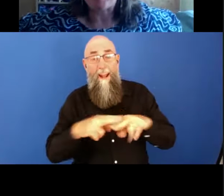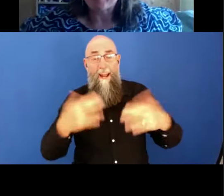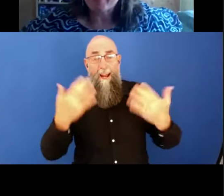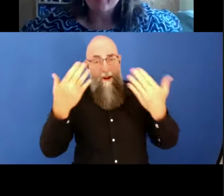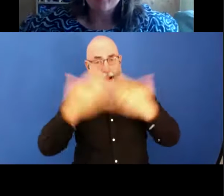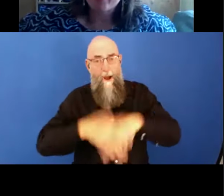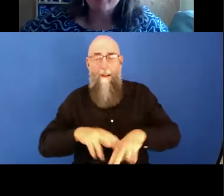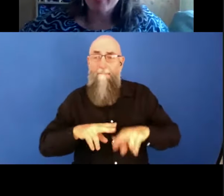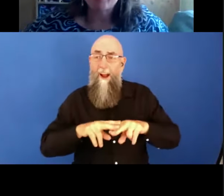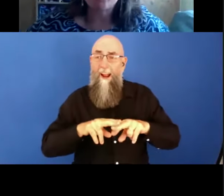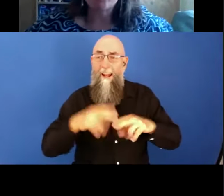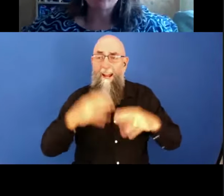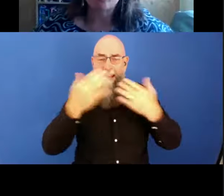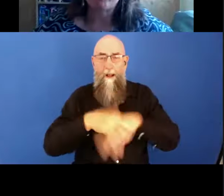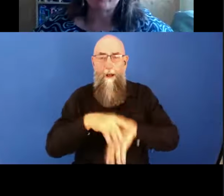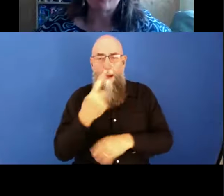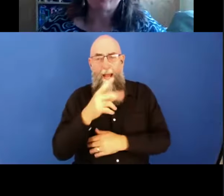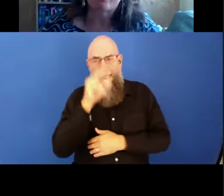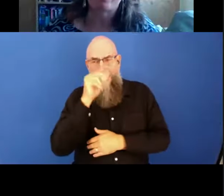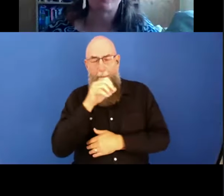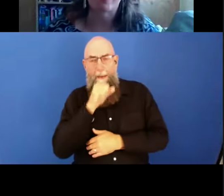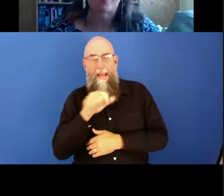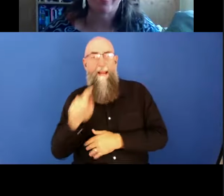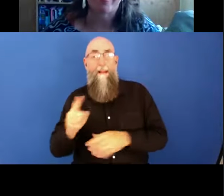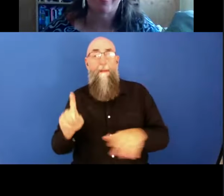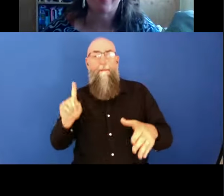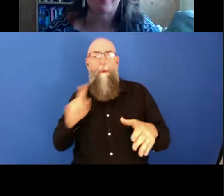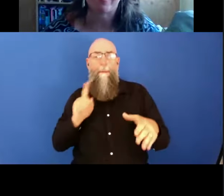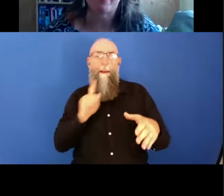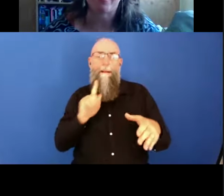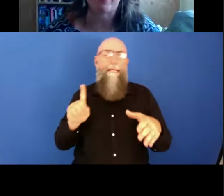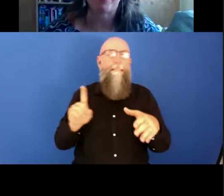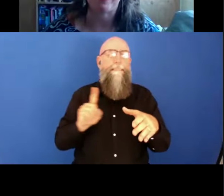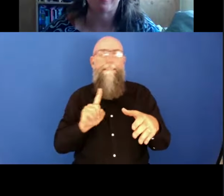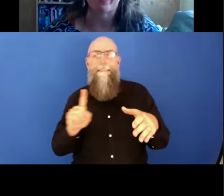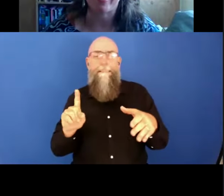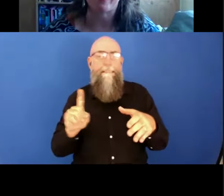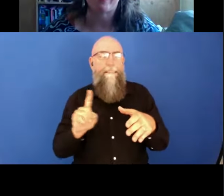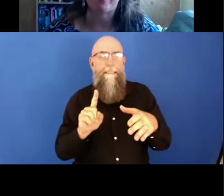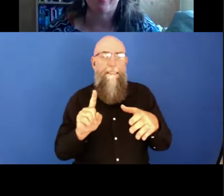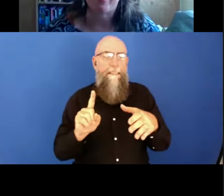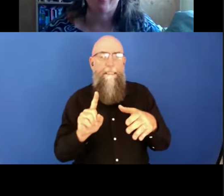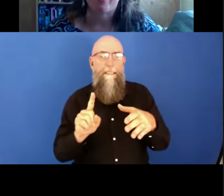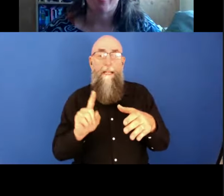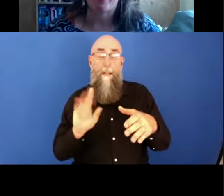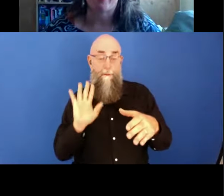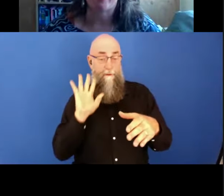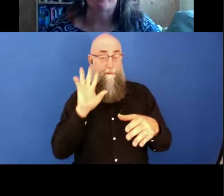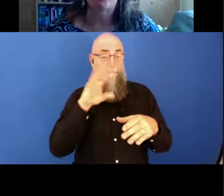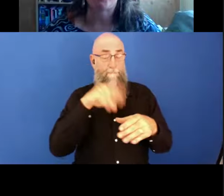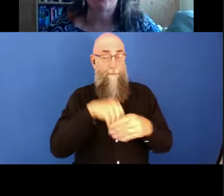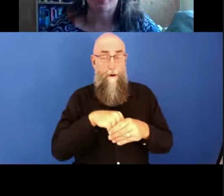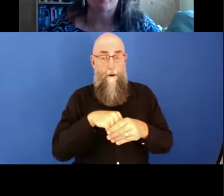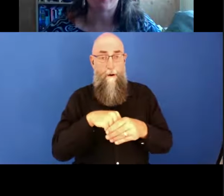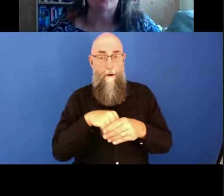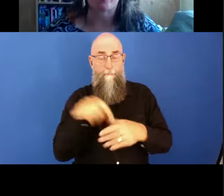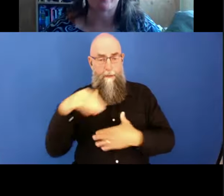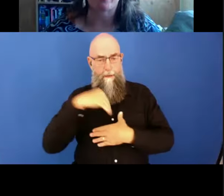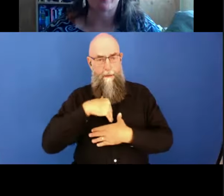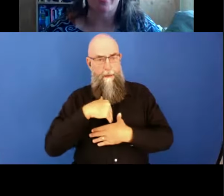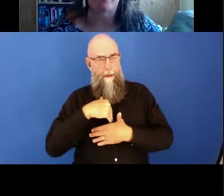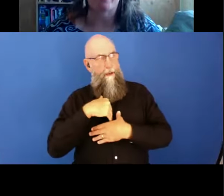men turned up and he hadn't really engaged before but he knew that this was going to be a sort of safe and interesting space and uh